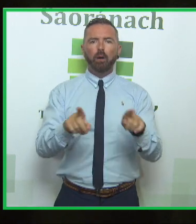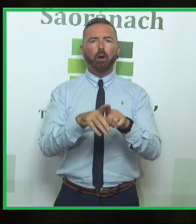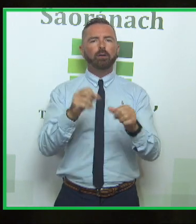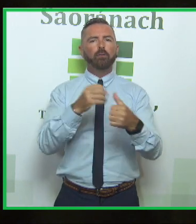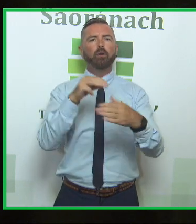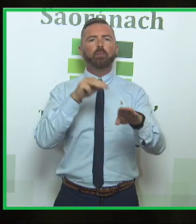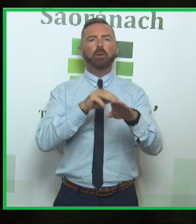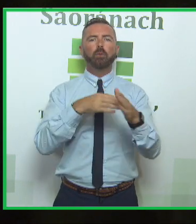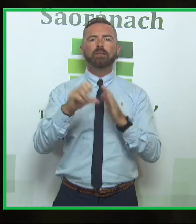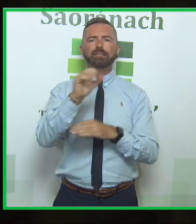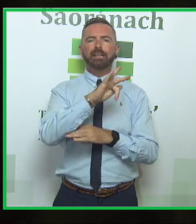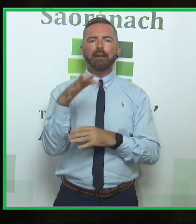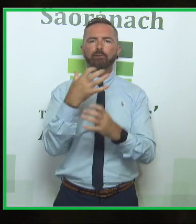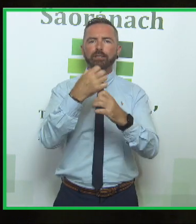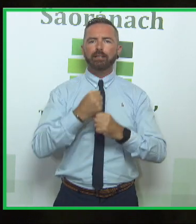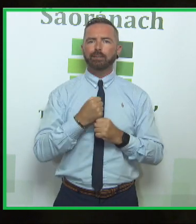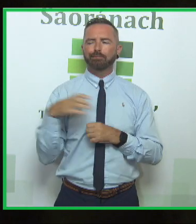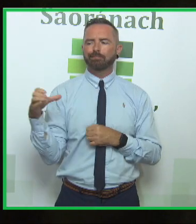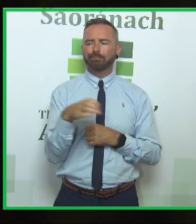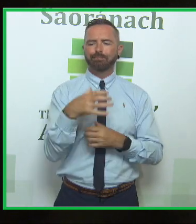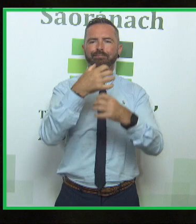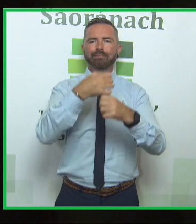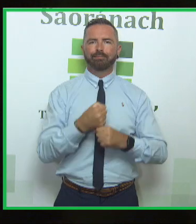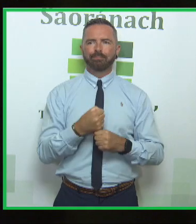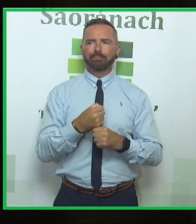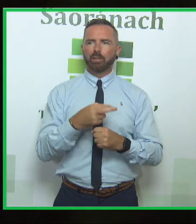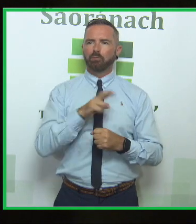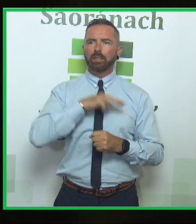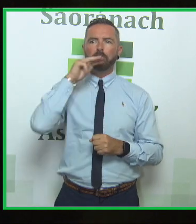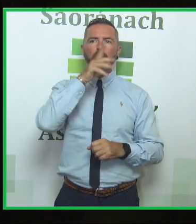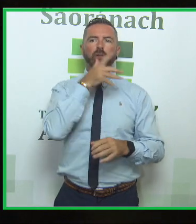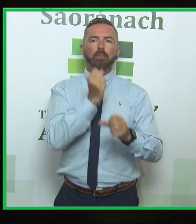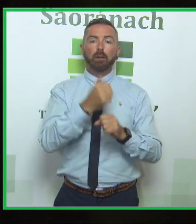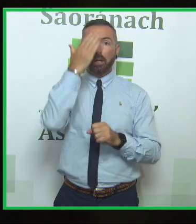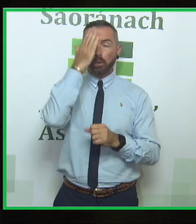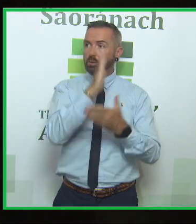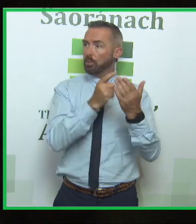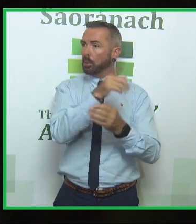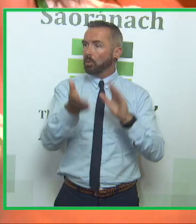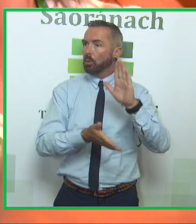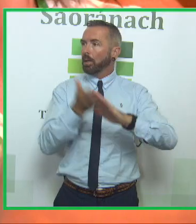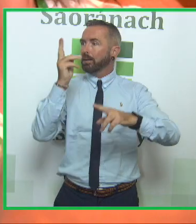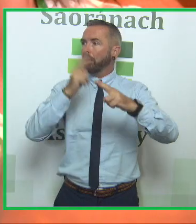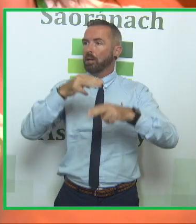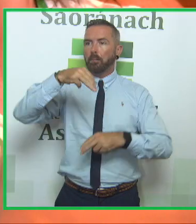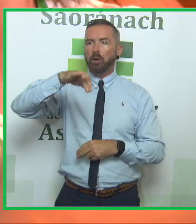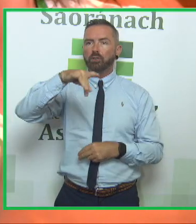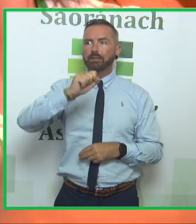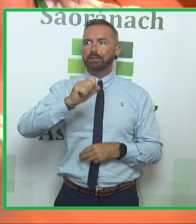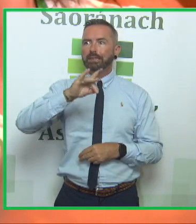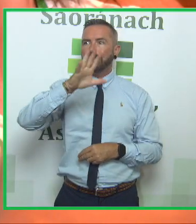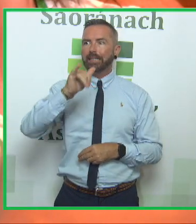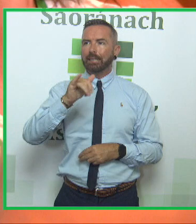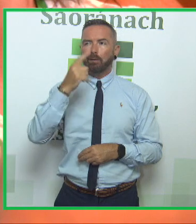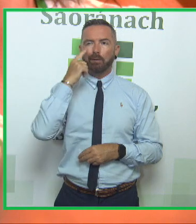a really important thing to talk about, and I'm going to mention it now in a minute. I know some of you have been to Coolmine and to Merchants Quay, and you've seen some of the amazing work that goes